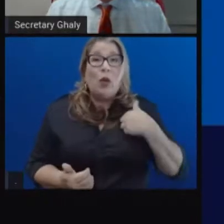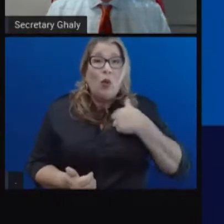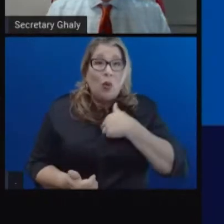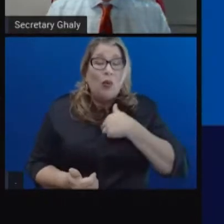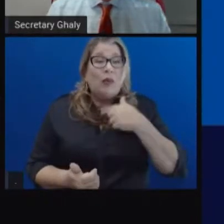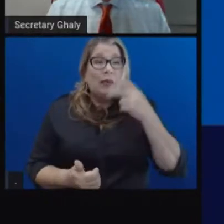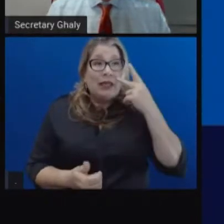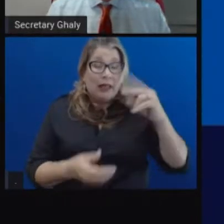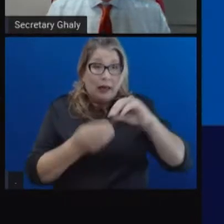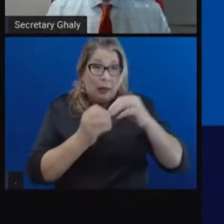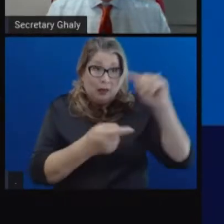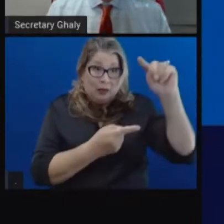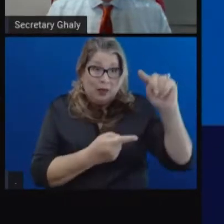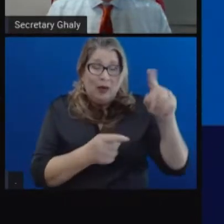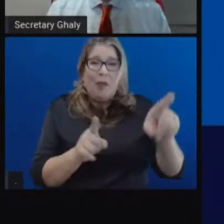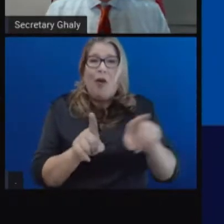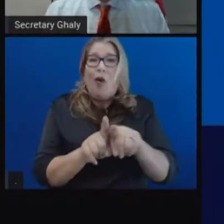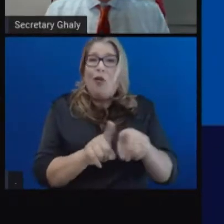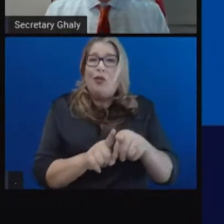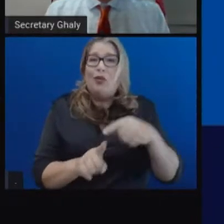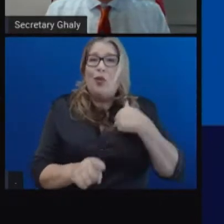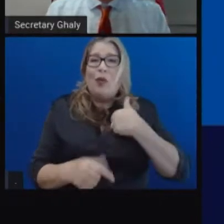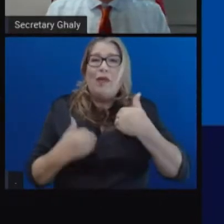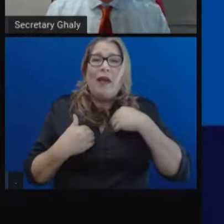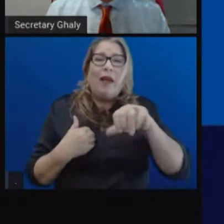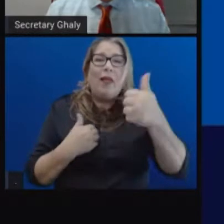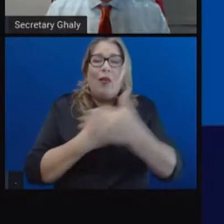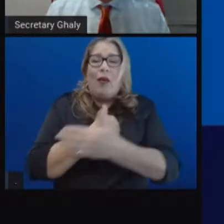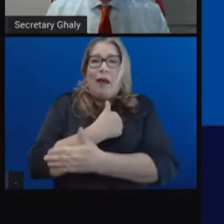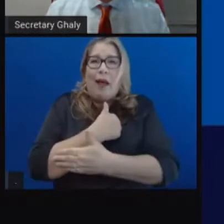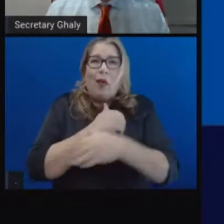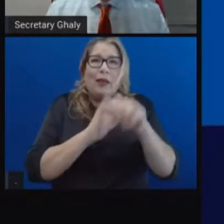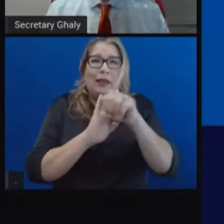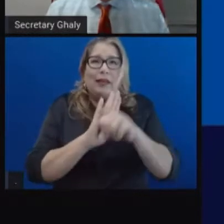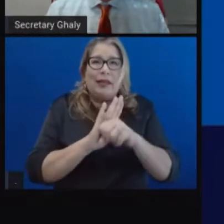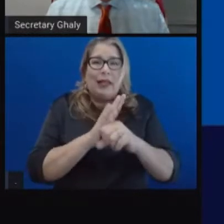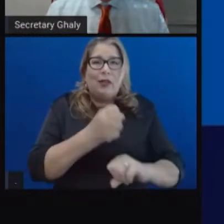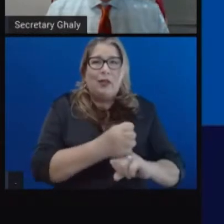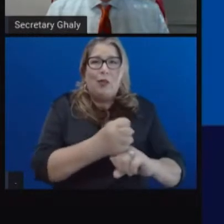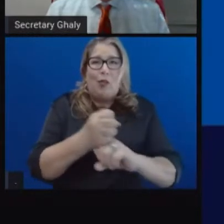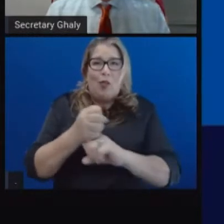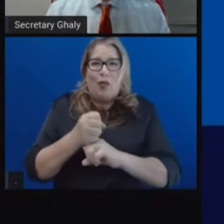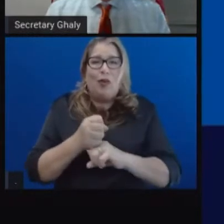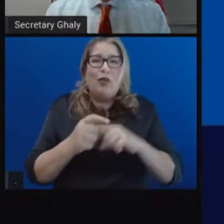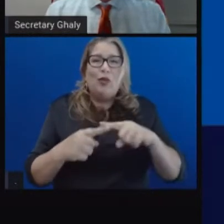county partners, and many, many others have done over the past many days. Next slide.